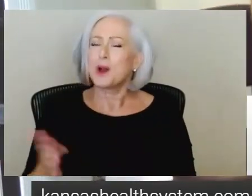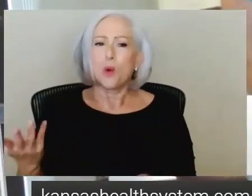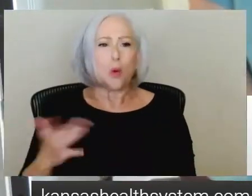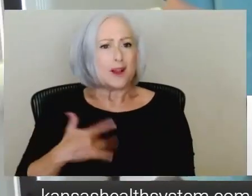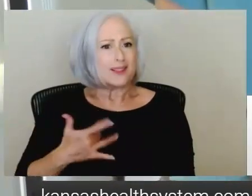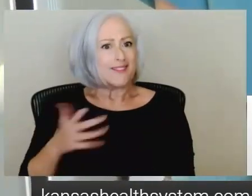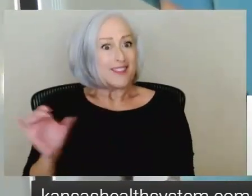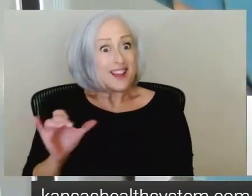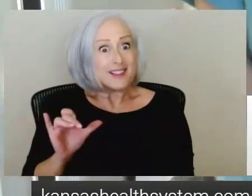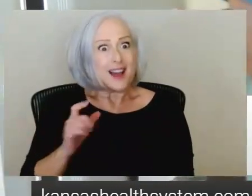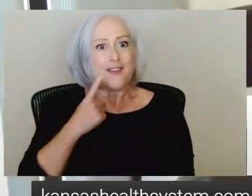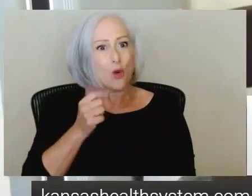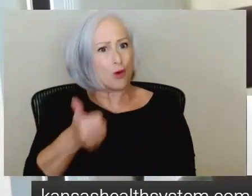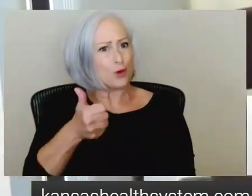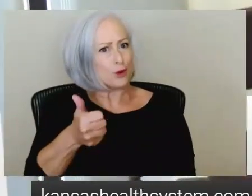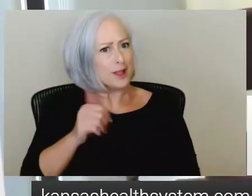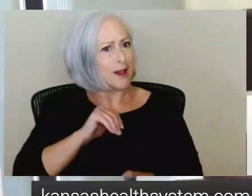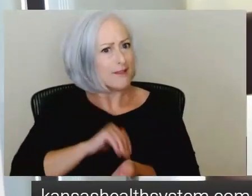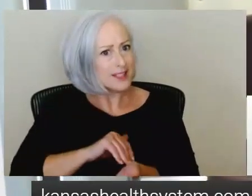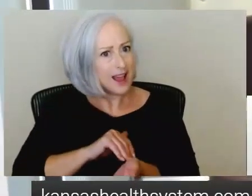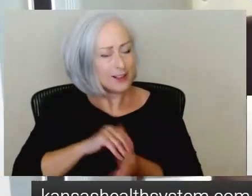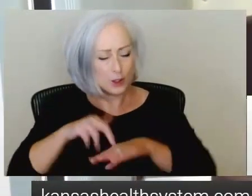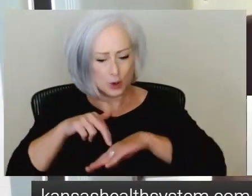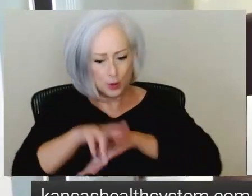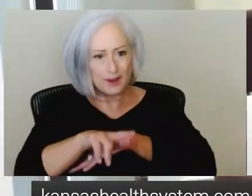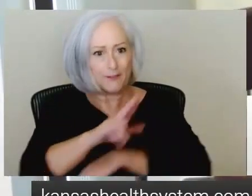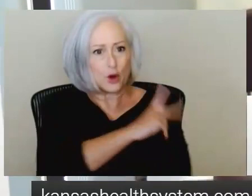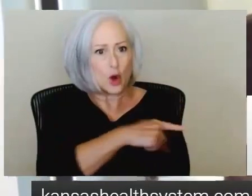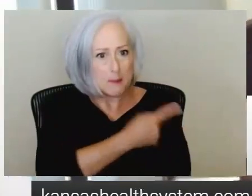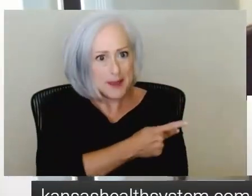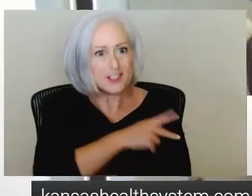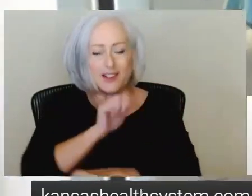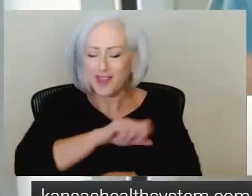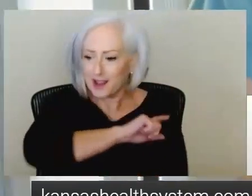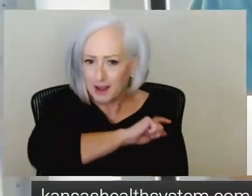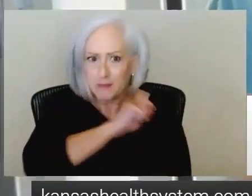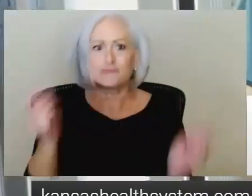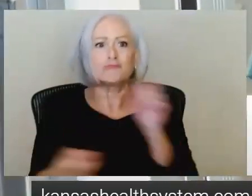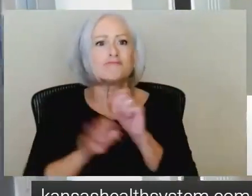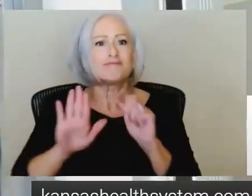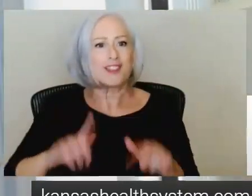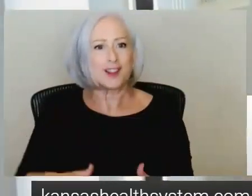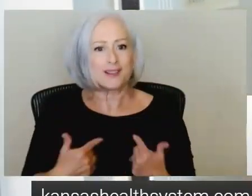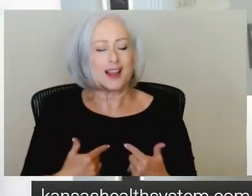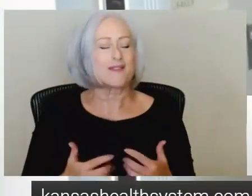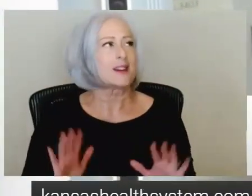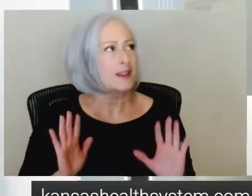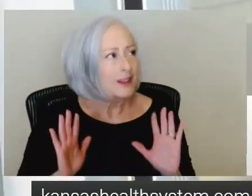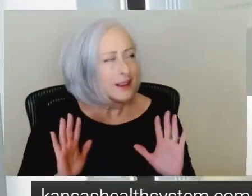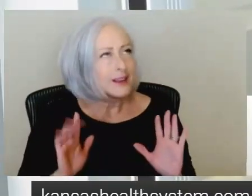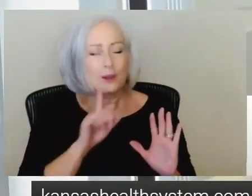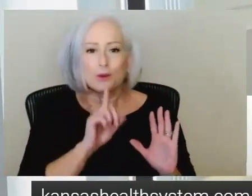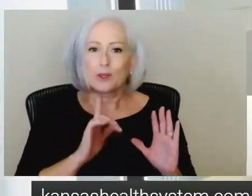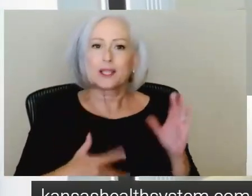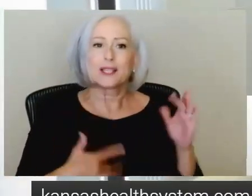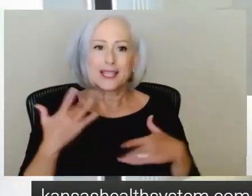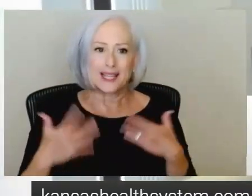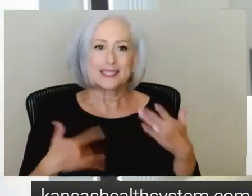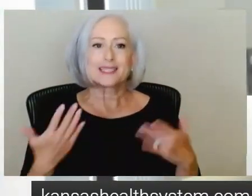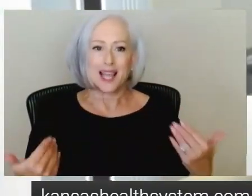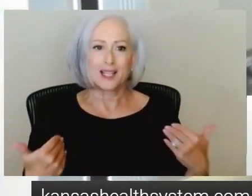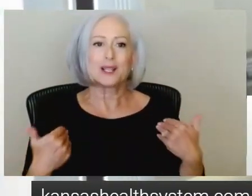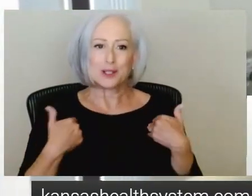to be able to refer a patient to have something that can be life-changing? Oh, we are really excited to have